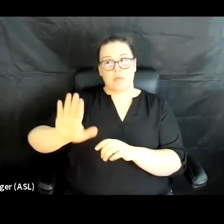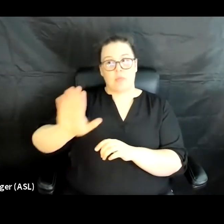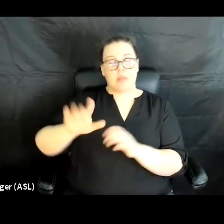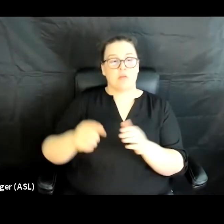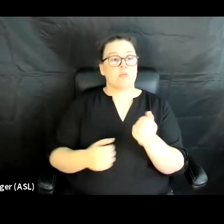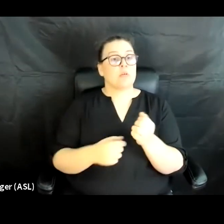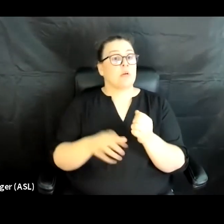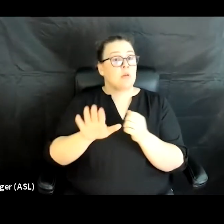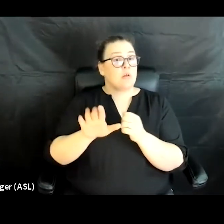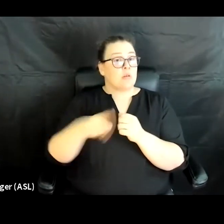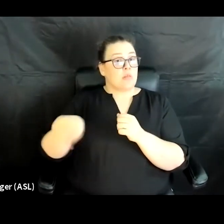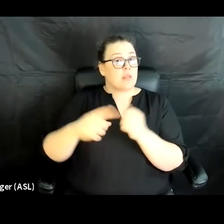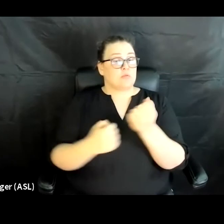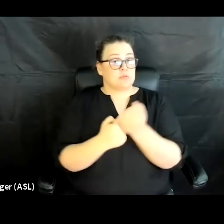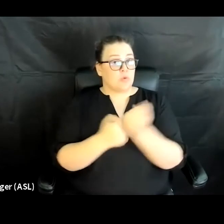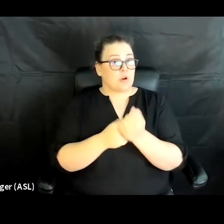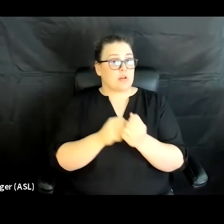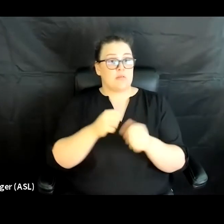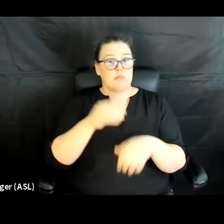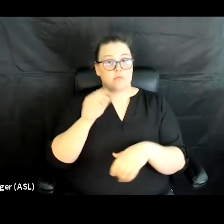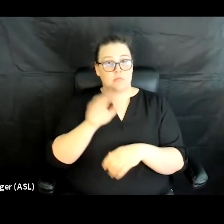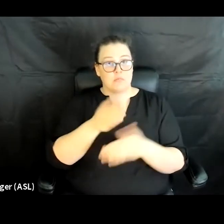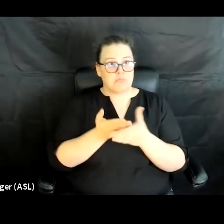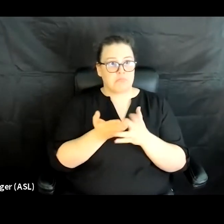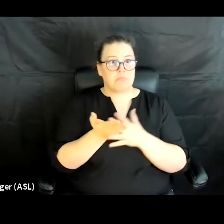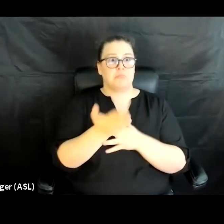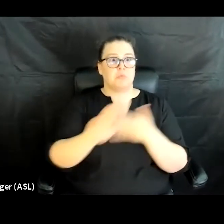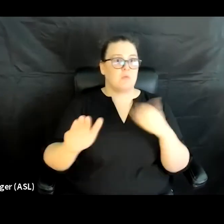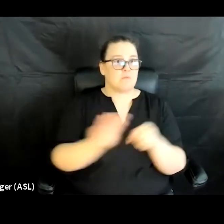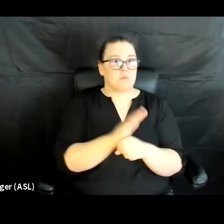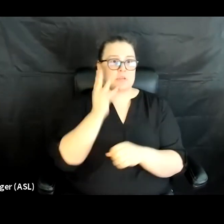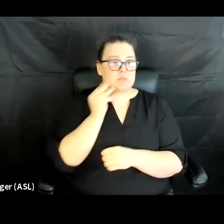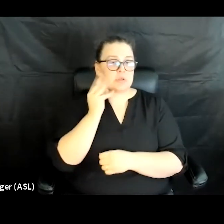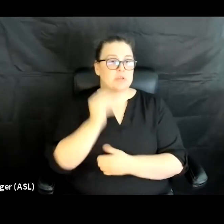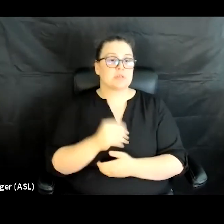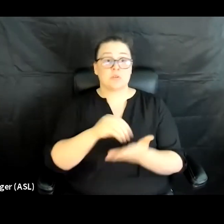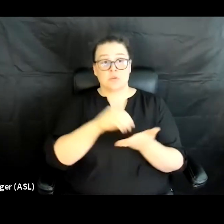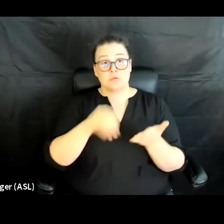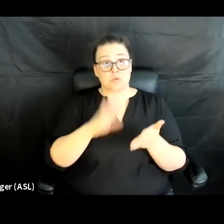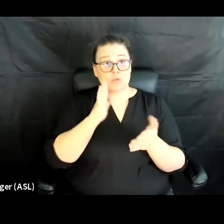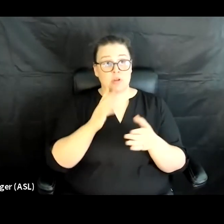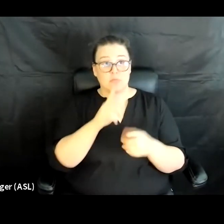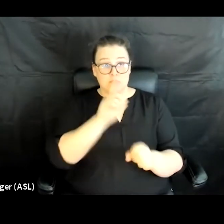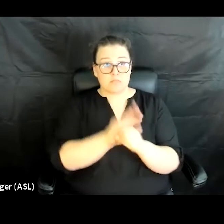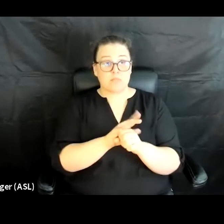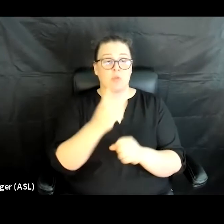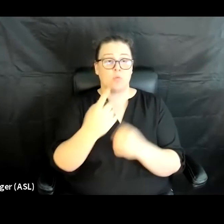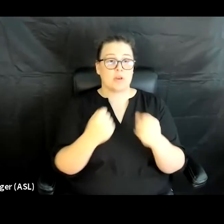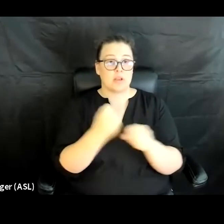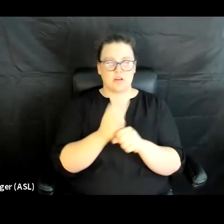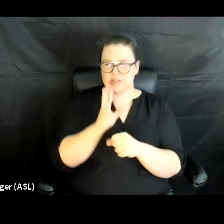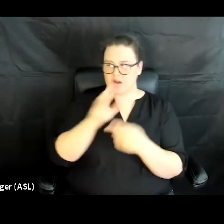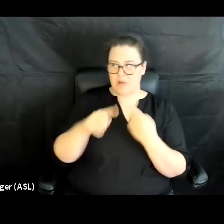And one of the goals for the program is we have students commit to a year. So you heard me talk about the